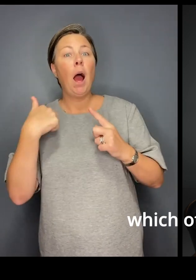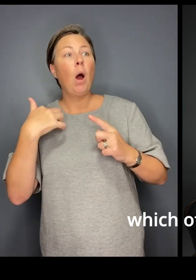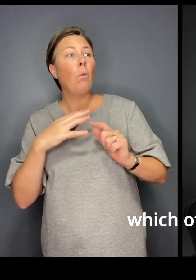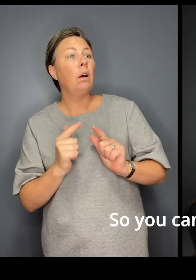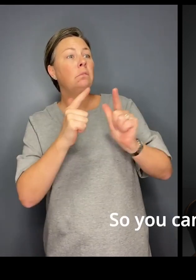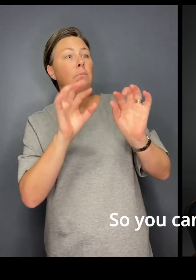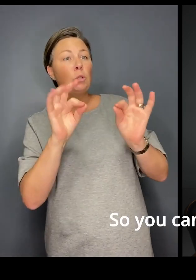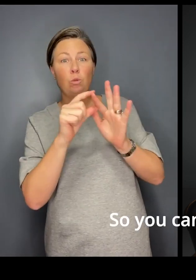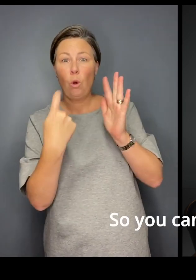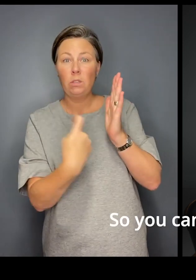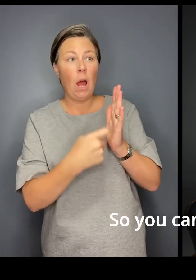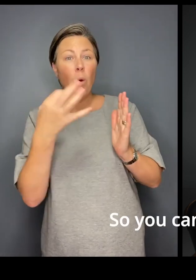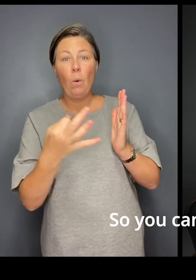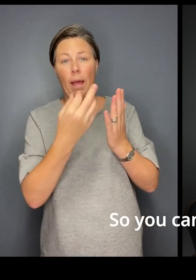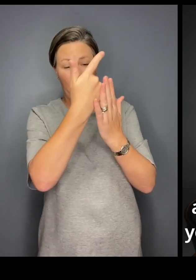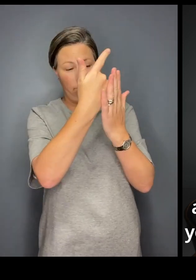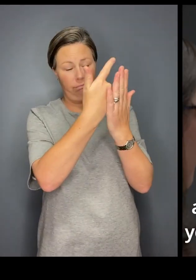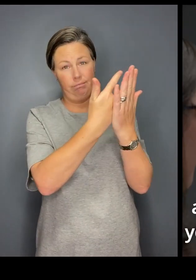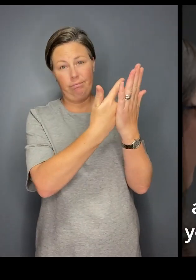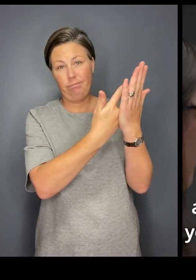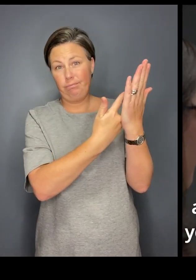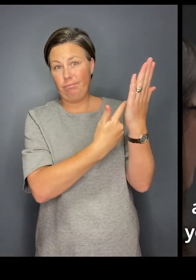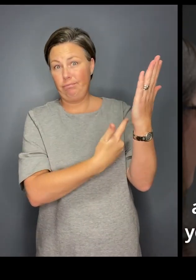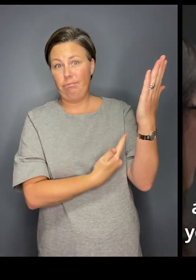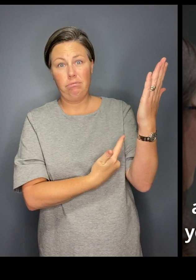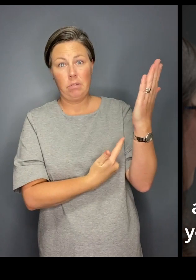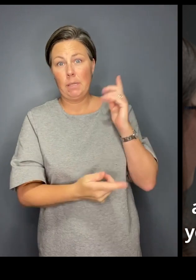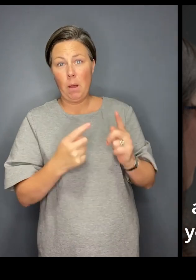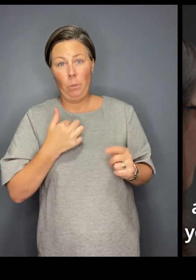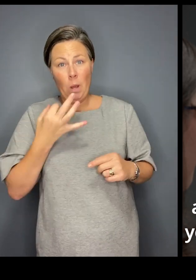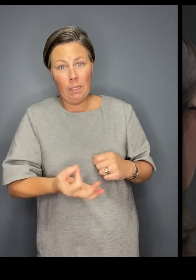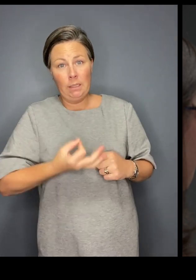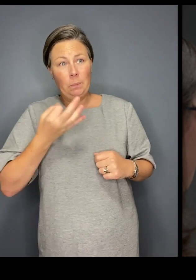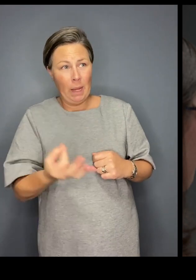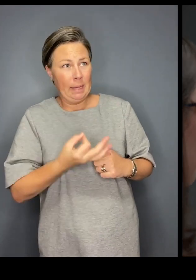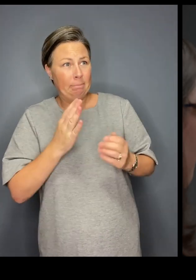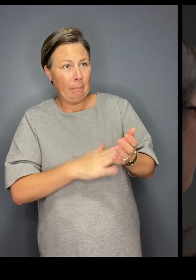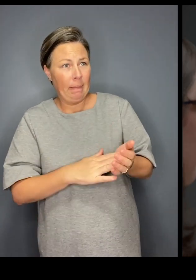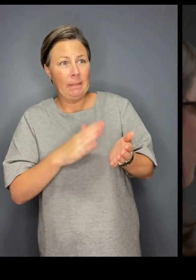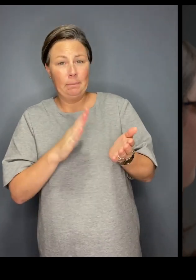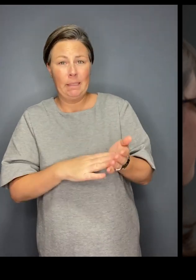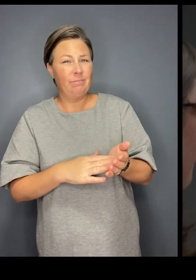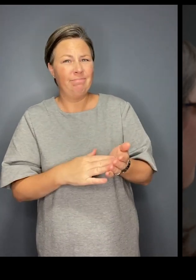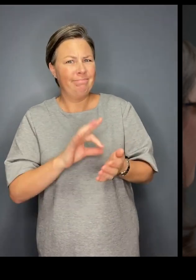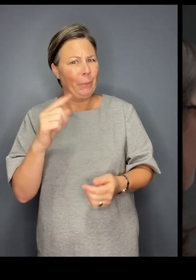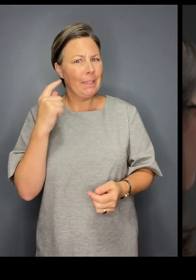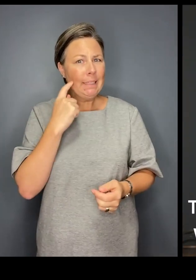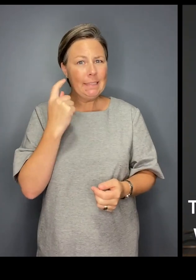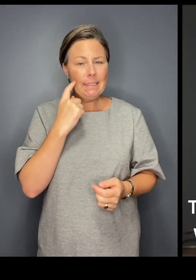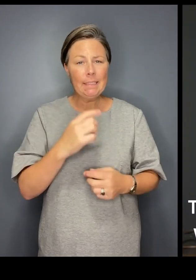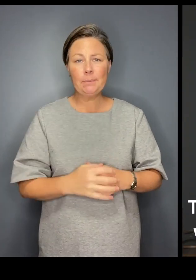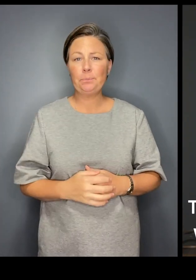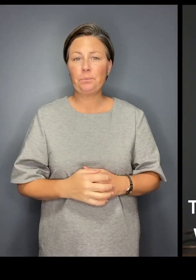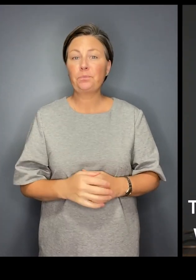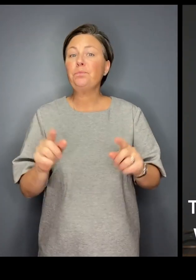lot of support. So you can be waiting months and months and months for service you may or may not need, and it's a really, really hard thing to navigate. The